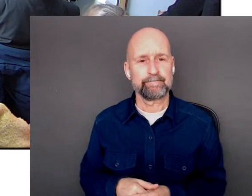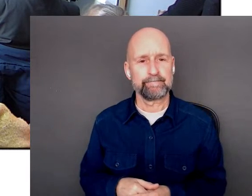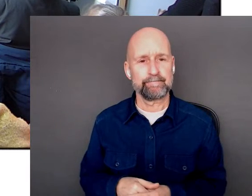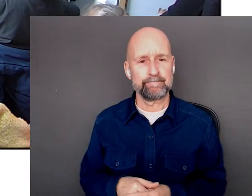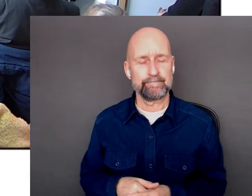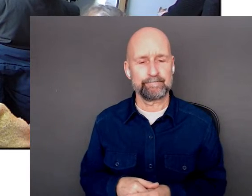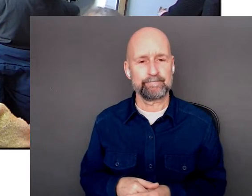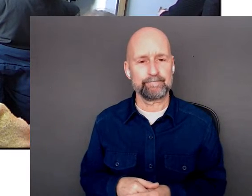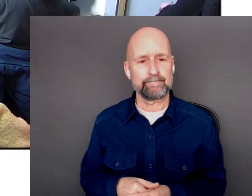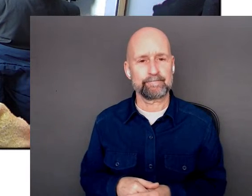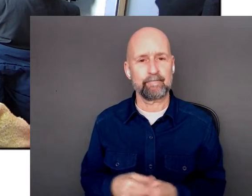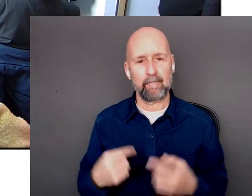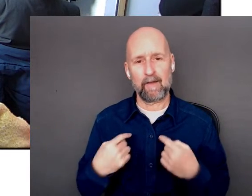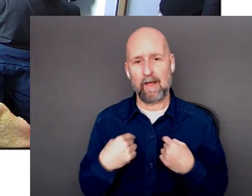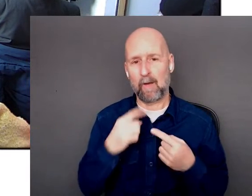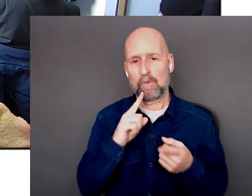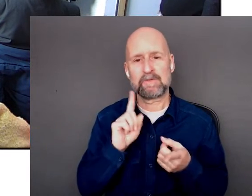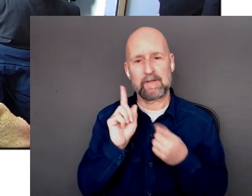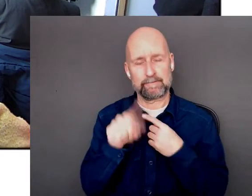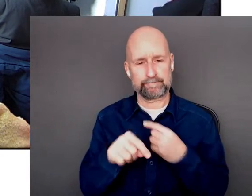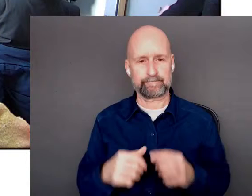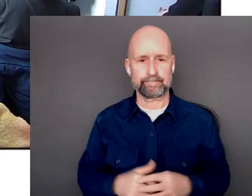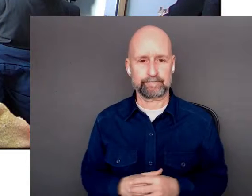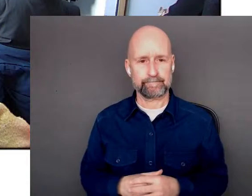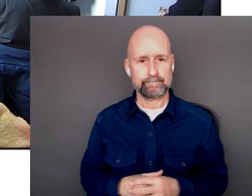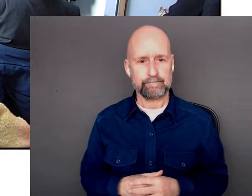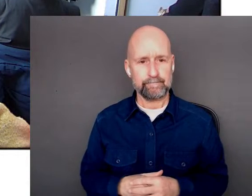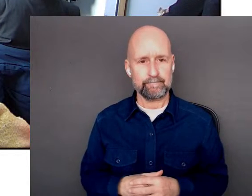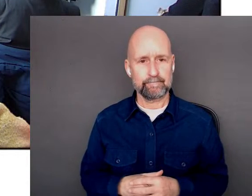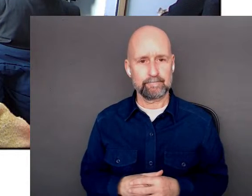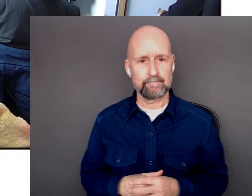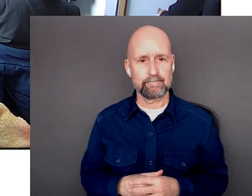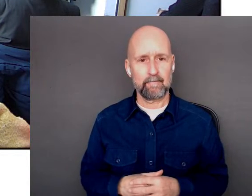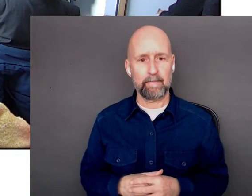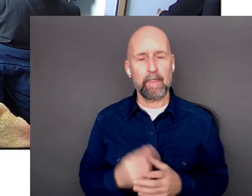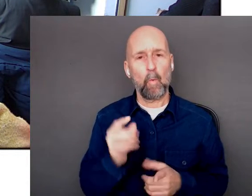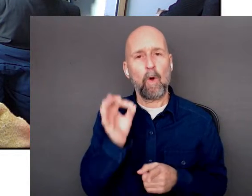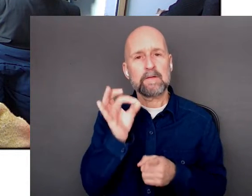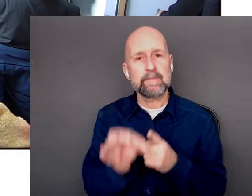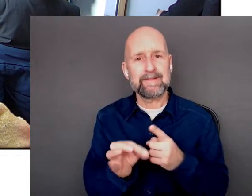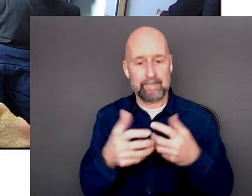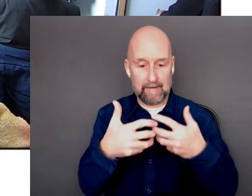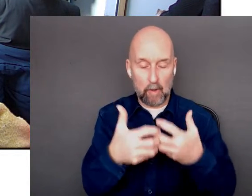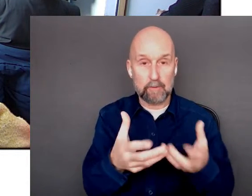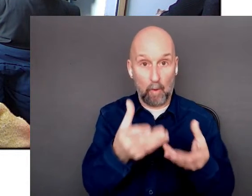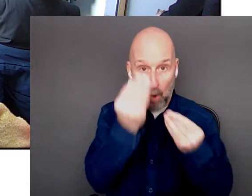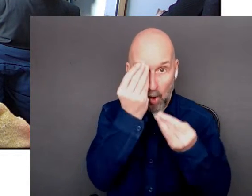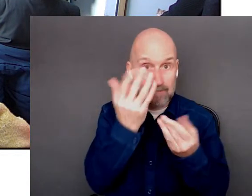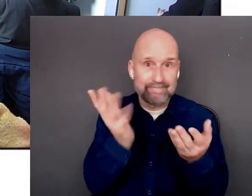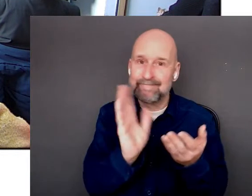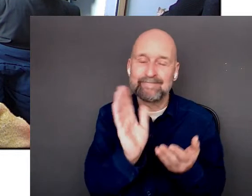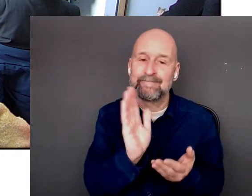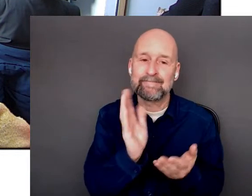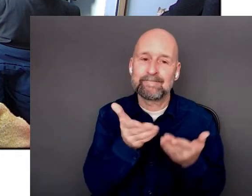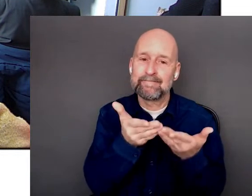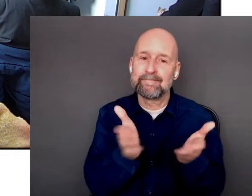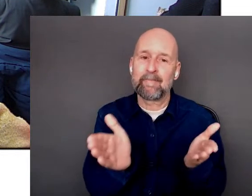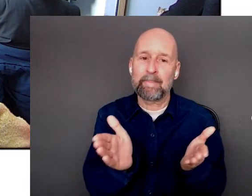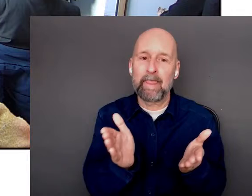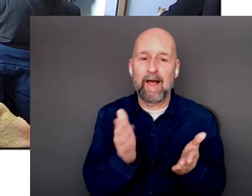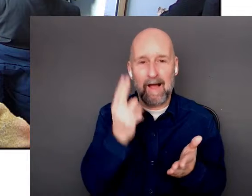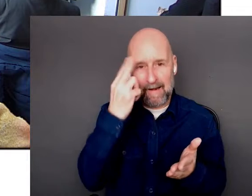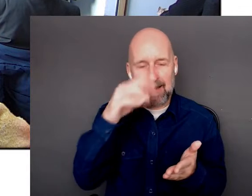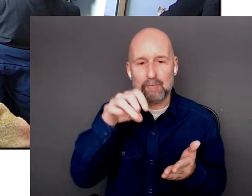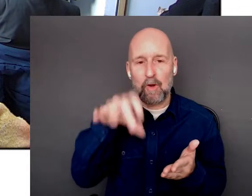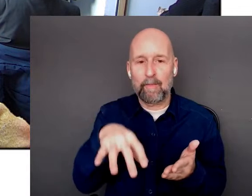I would say, so once again, it's not about a specific technology. Of course, well, I'll name drop Touch Designer,